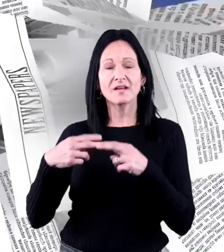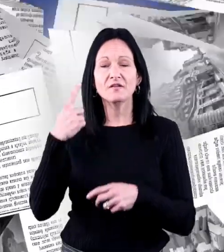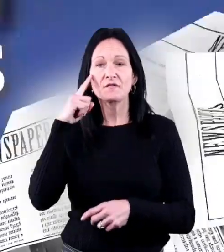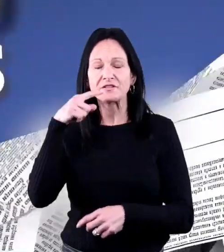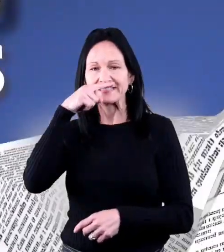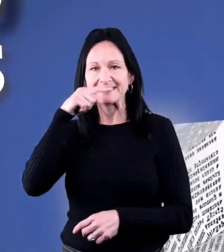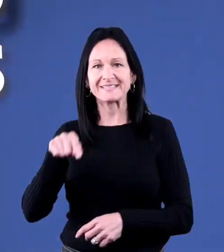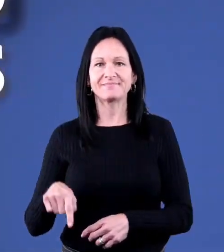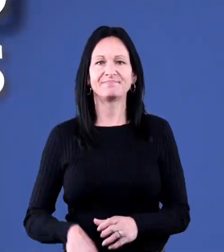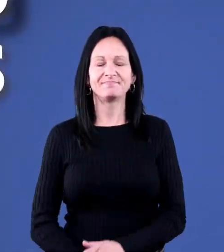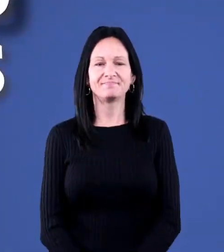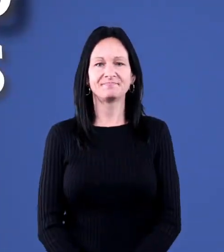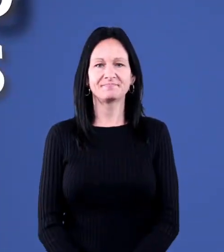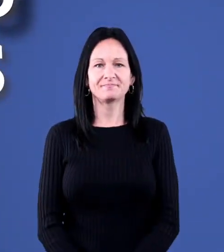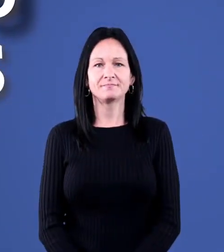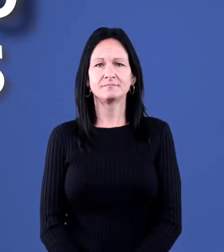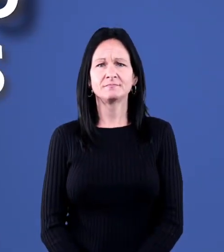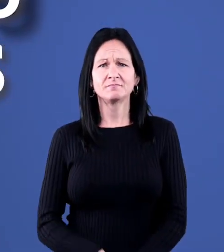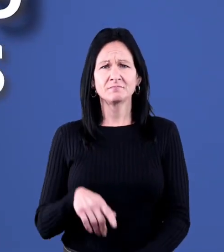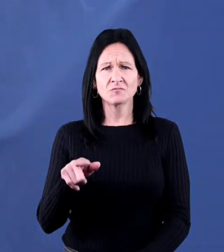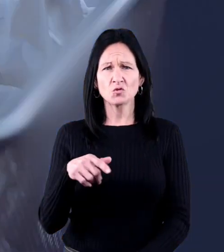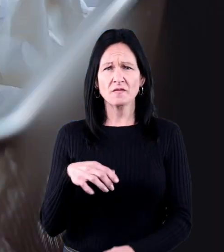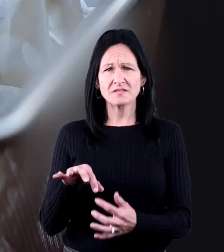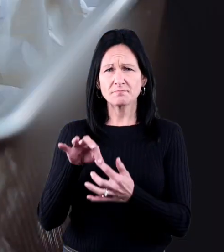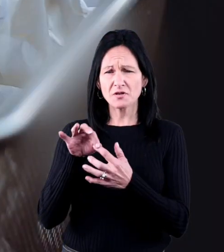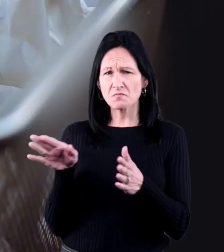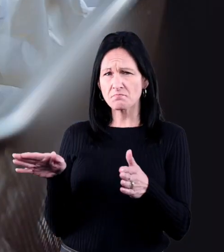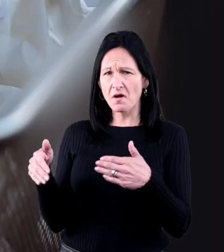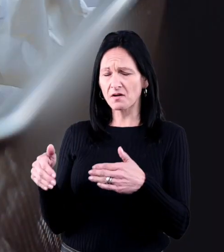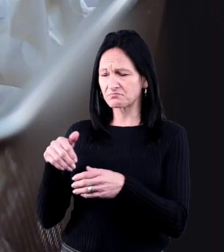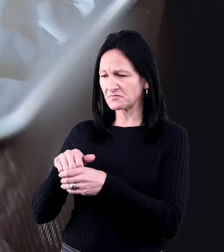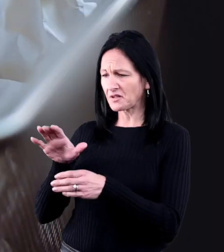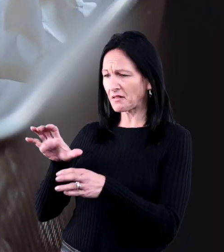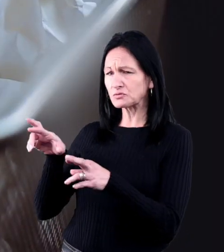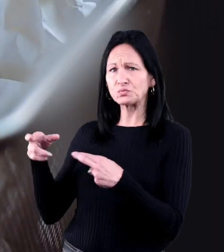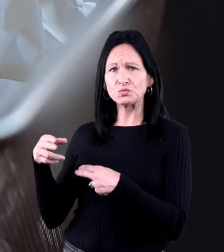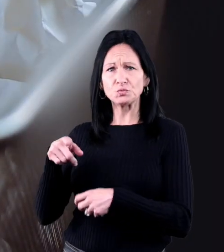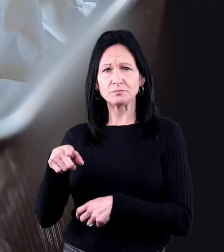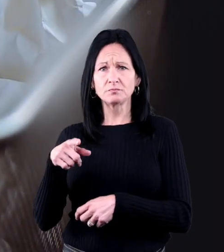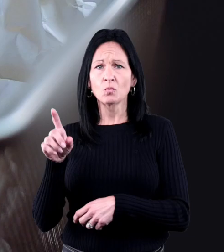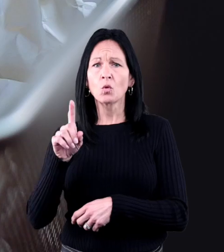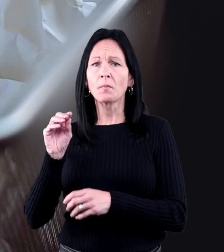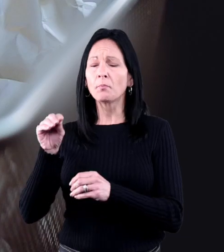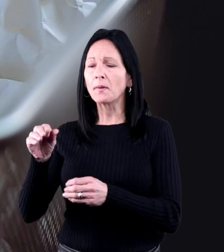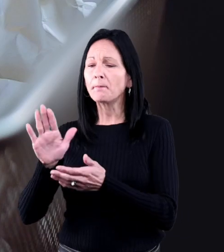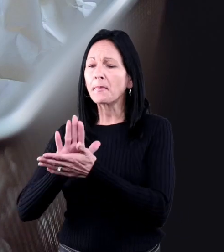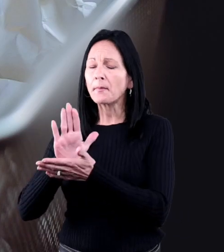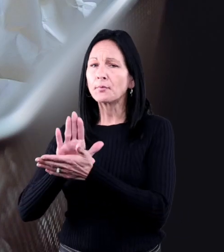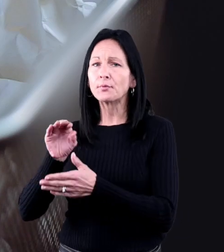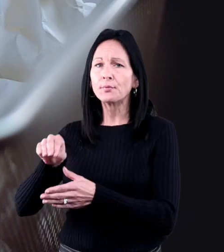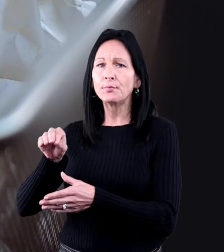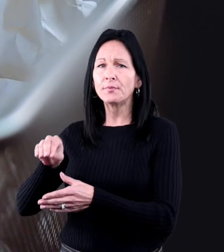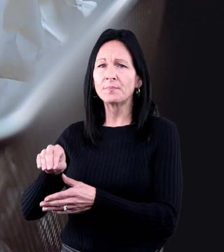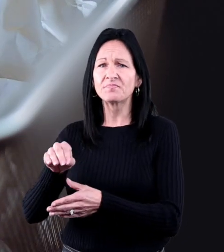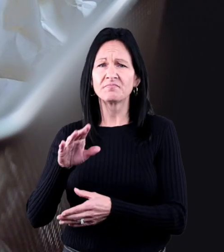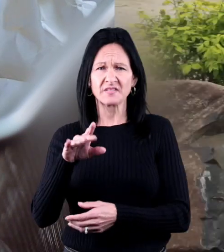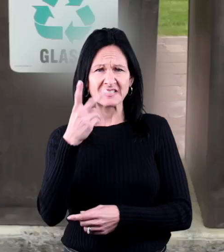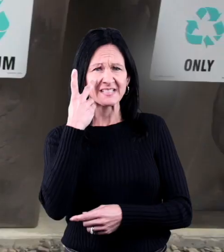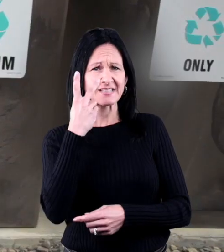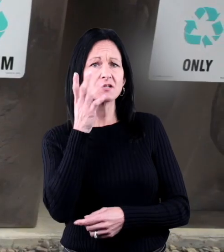Recycling for Kids Do you have a special bin box in your classroom where you place your used papers?